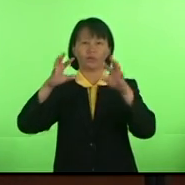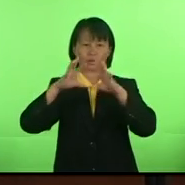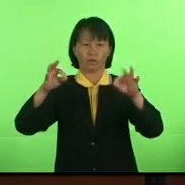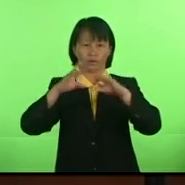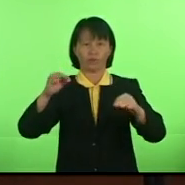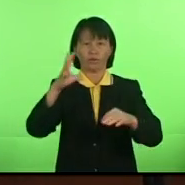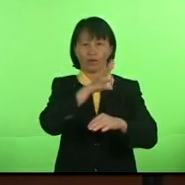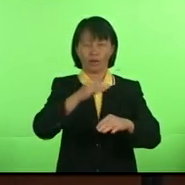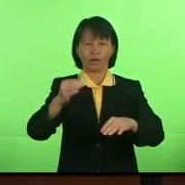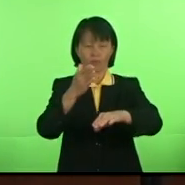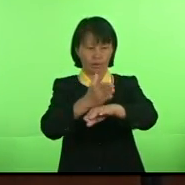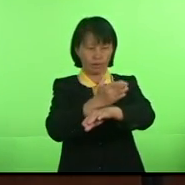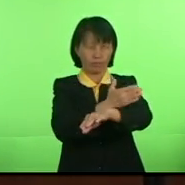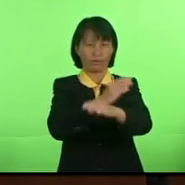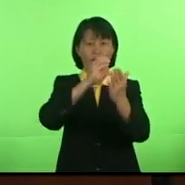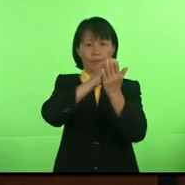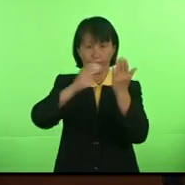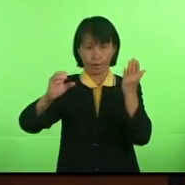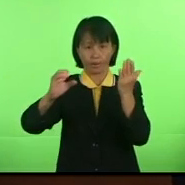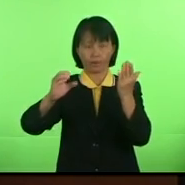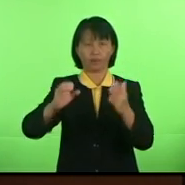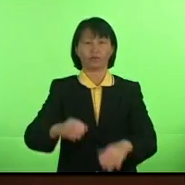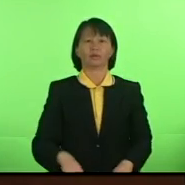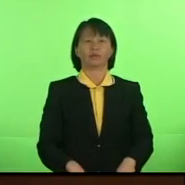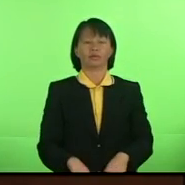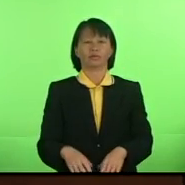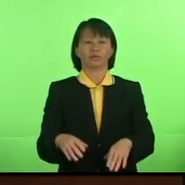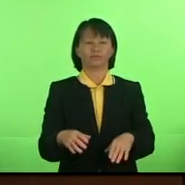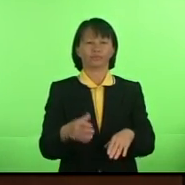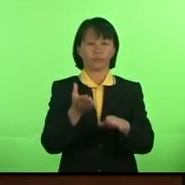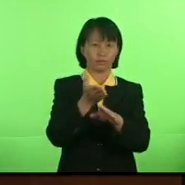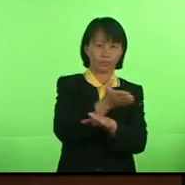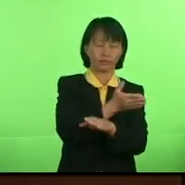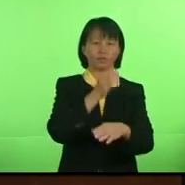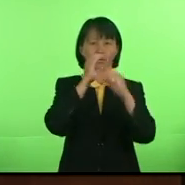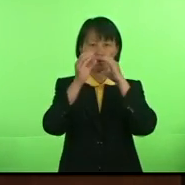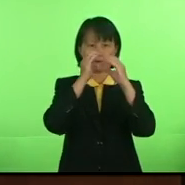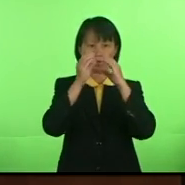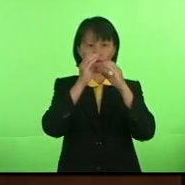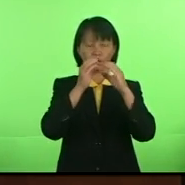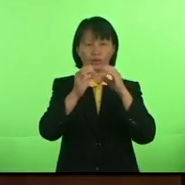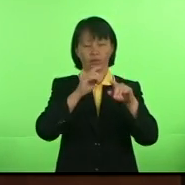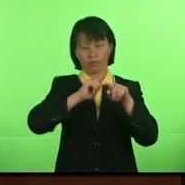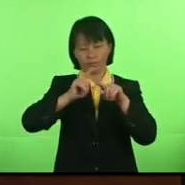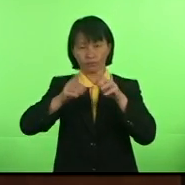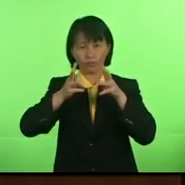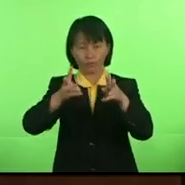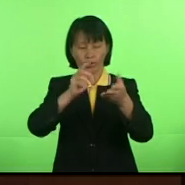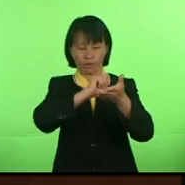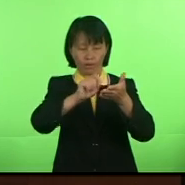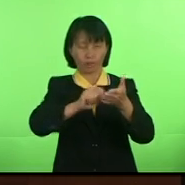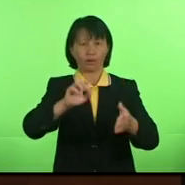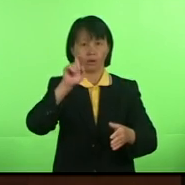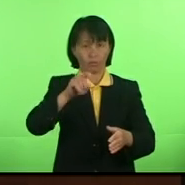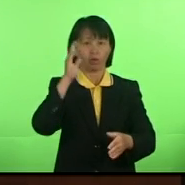develop paragraphs. Now students, before you can actually communicate different forms of writing, you need